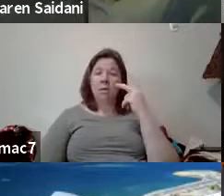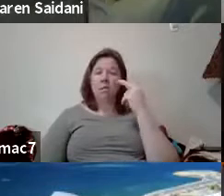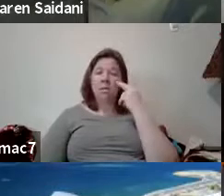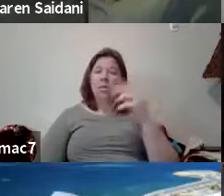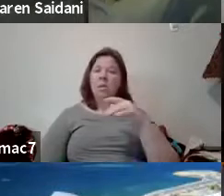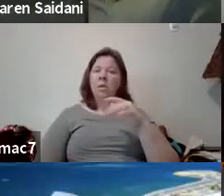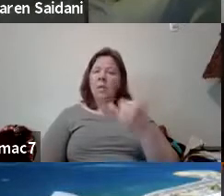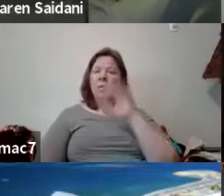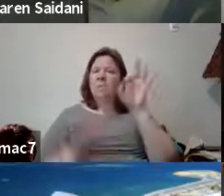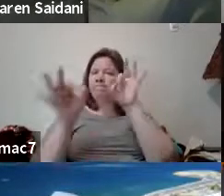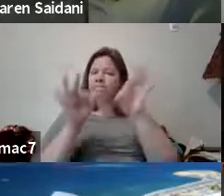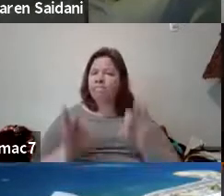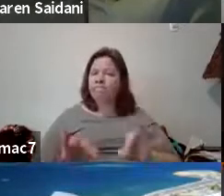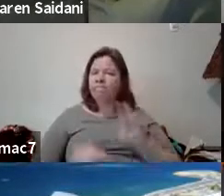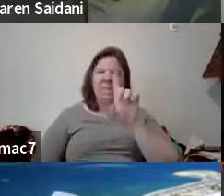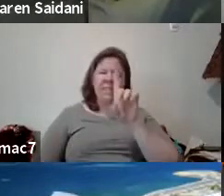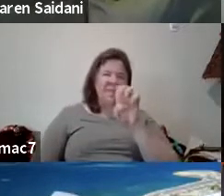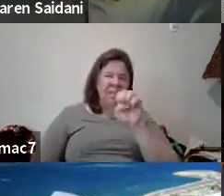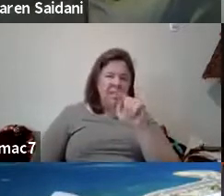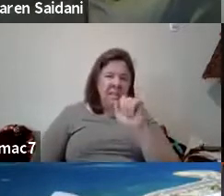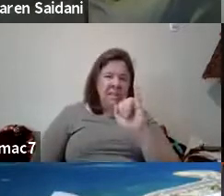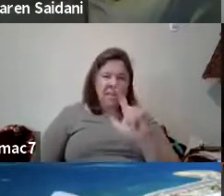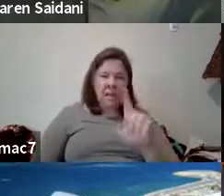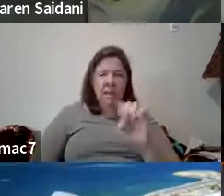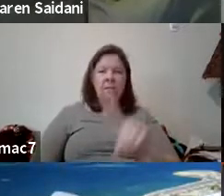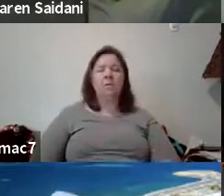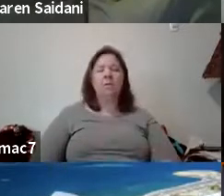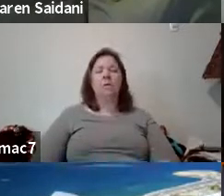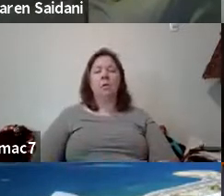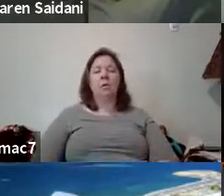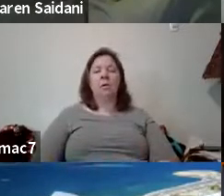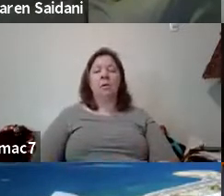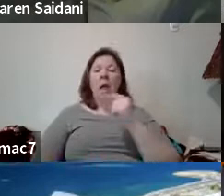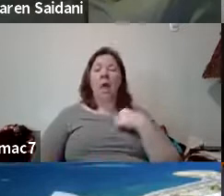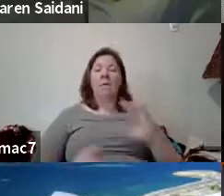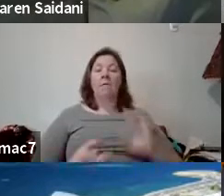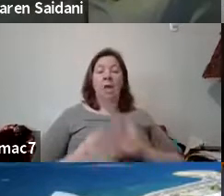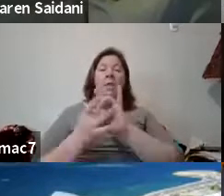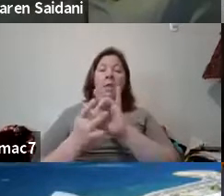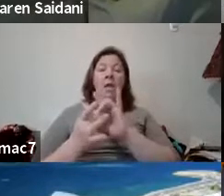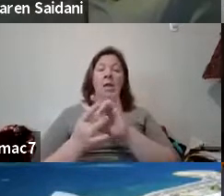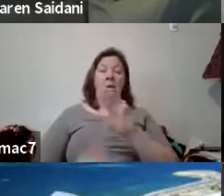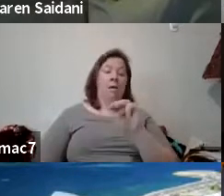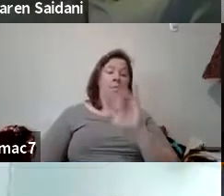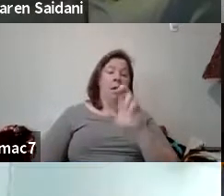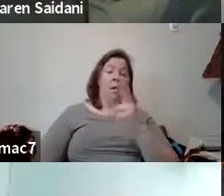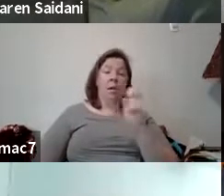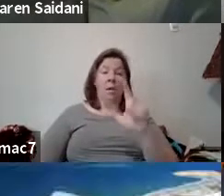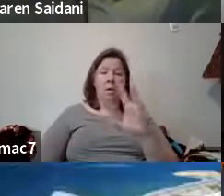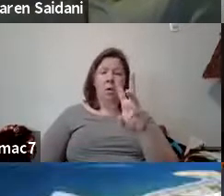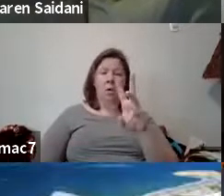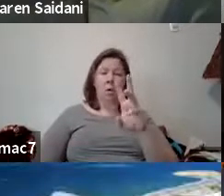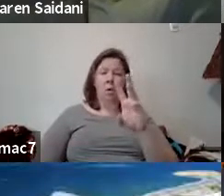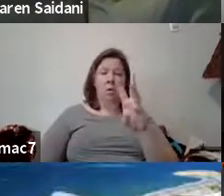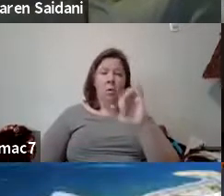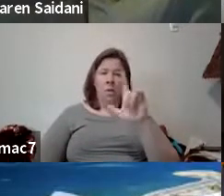very detailed. And there's a link that Michael Williams has of the compensation, how to get rich in